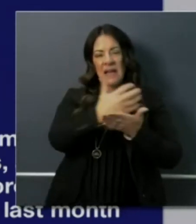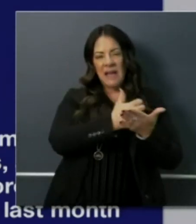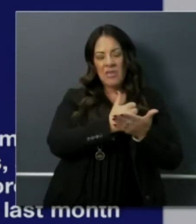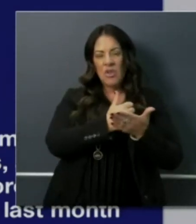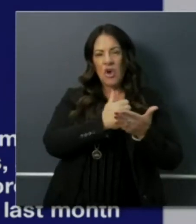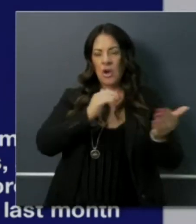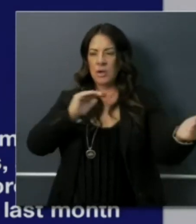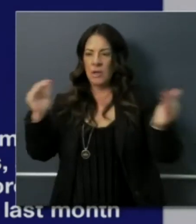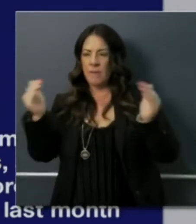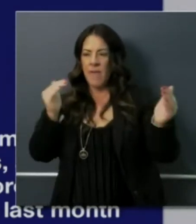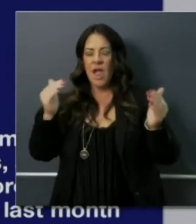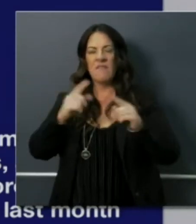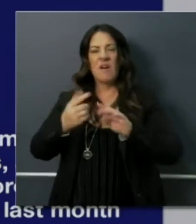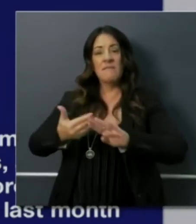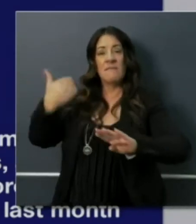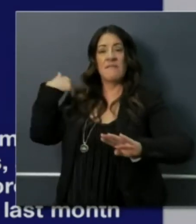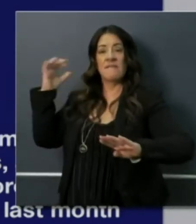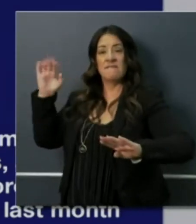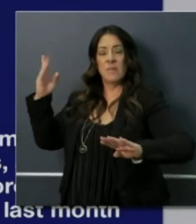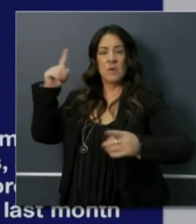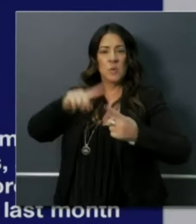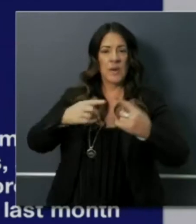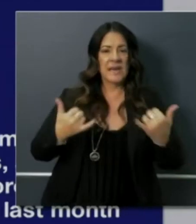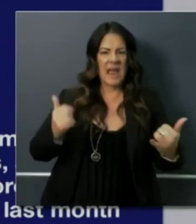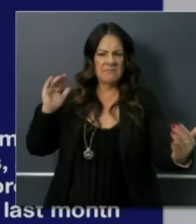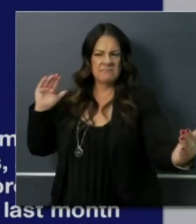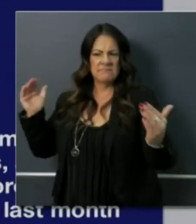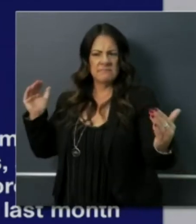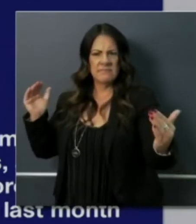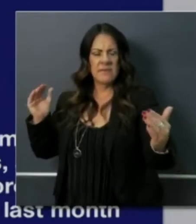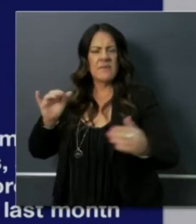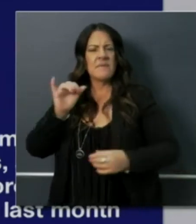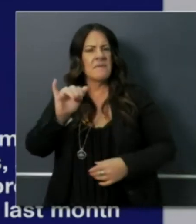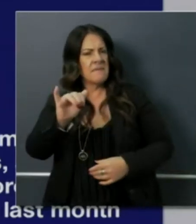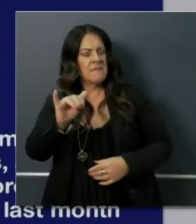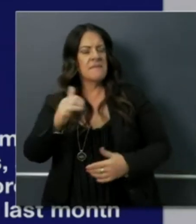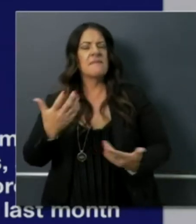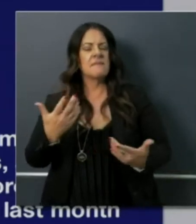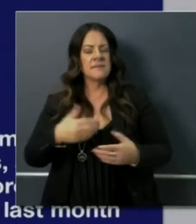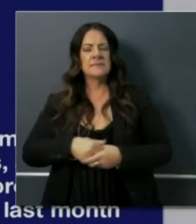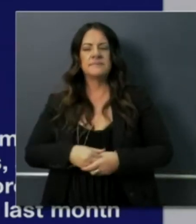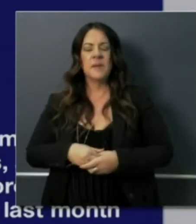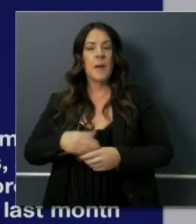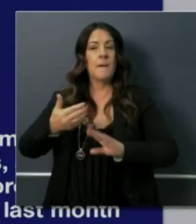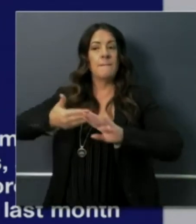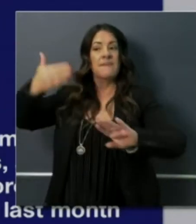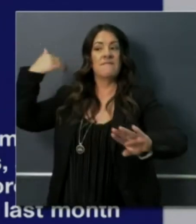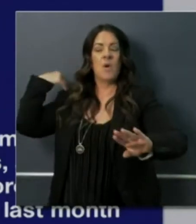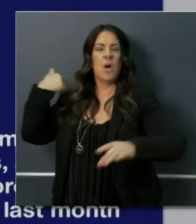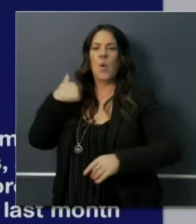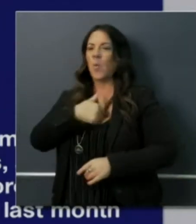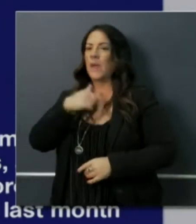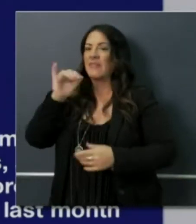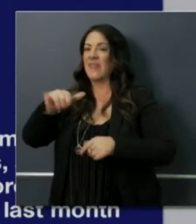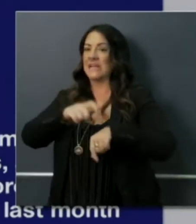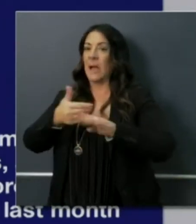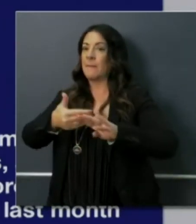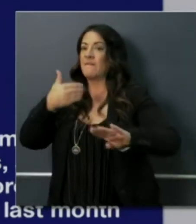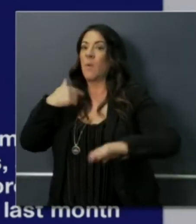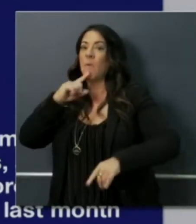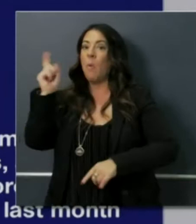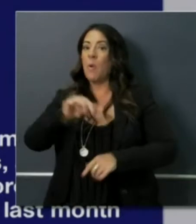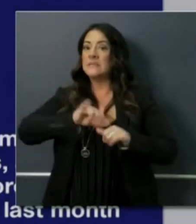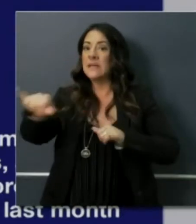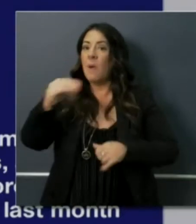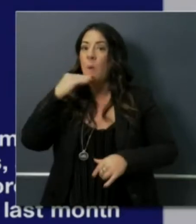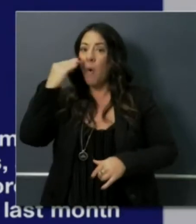is really to when we didn't have things like the stay-at-home orders, where we didn't emphasize physical distancing, and